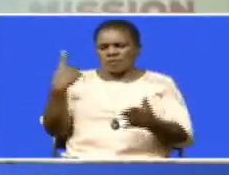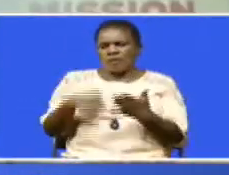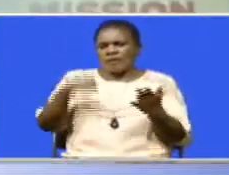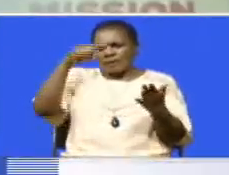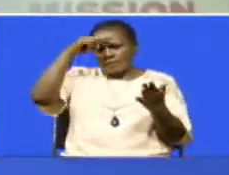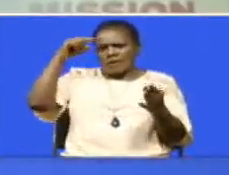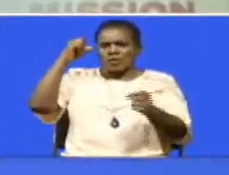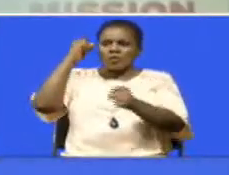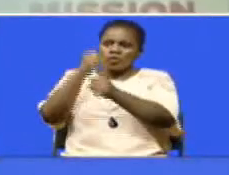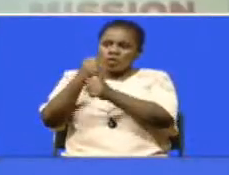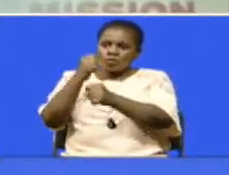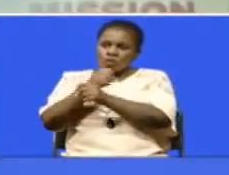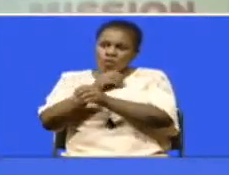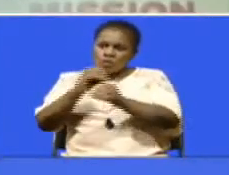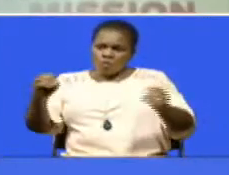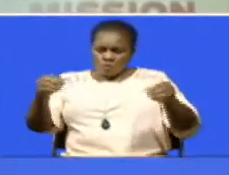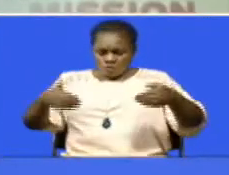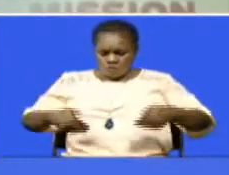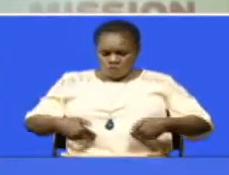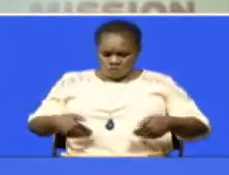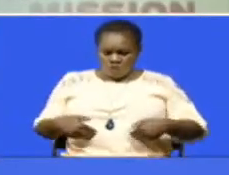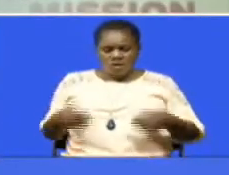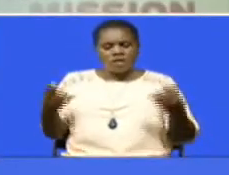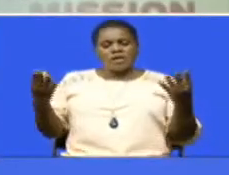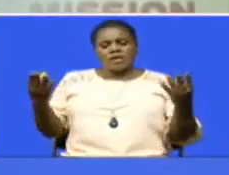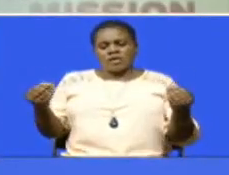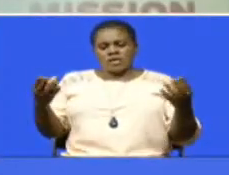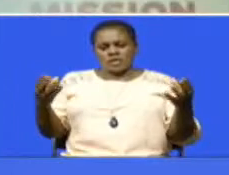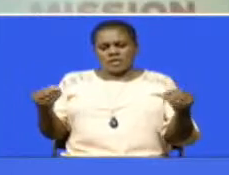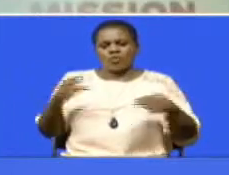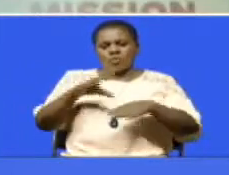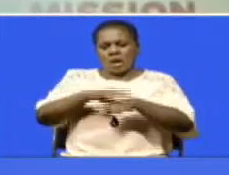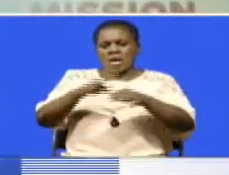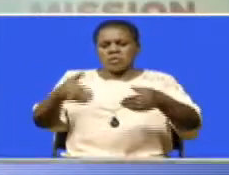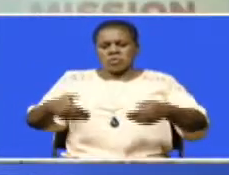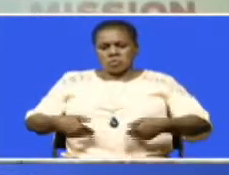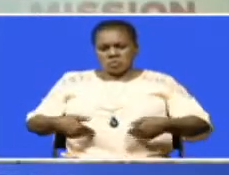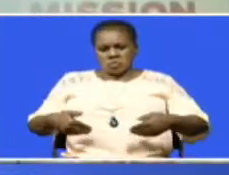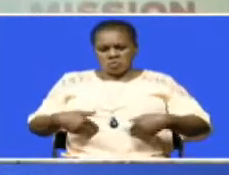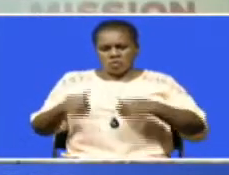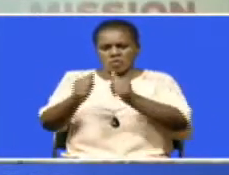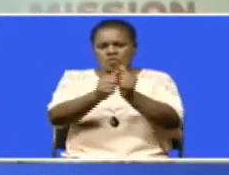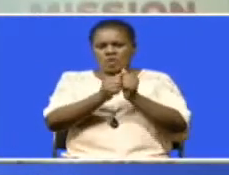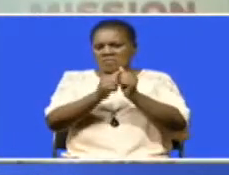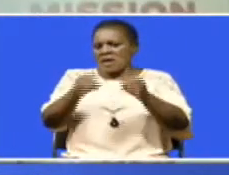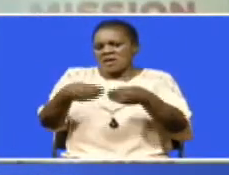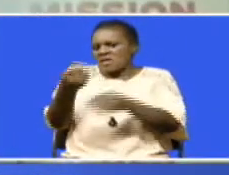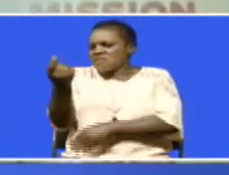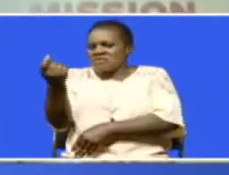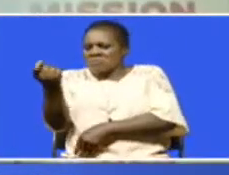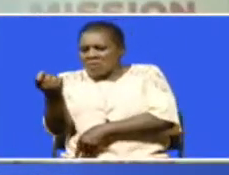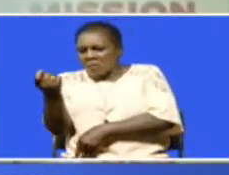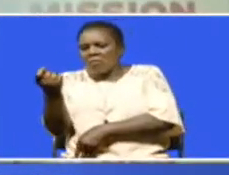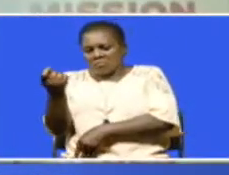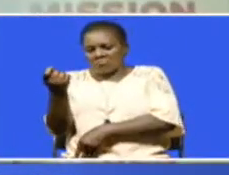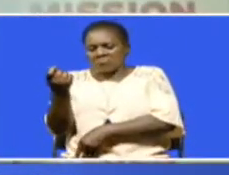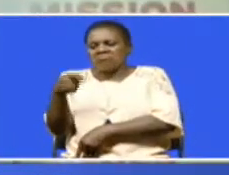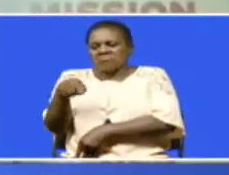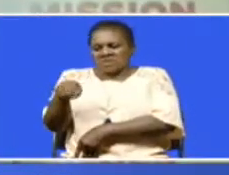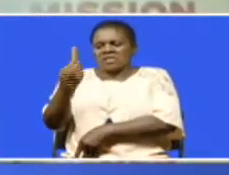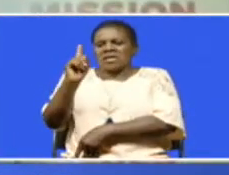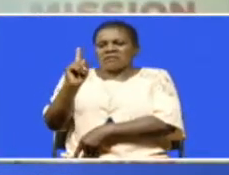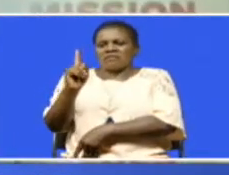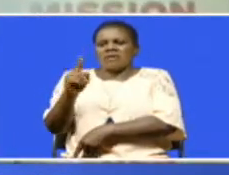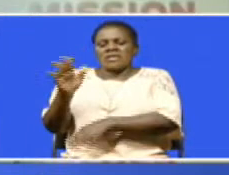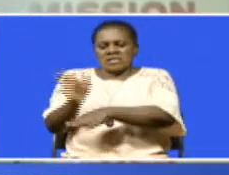the unemployment of the youth, it is very very easy for you to be able to get them together, offer them something very small and they'll be able to